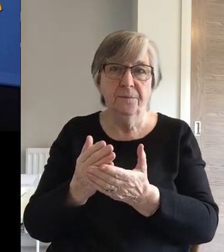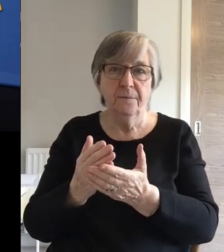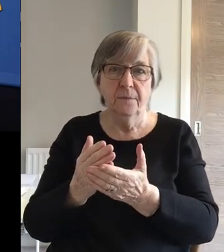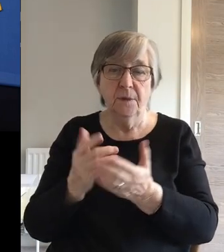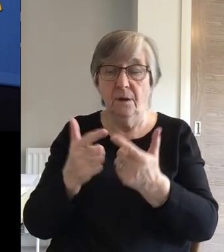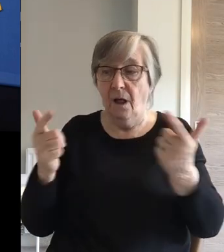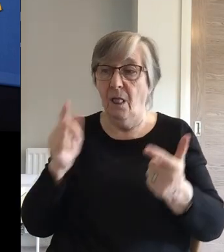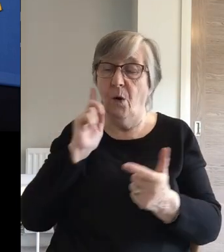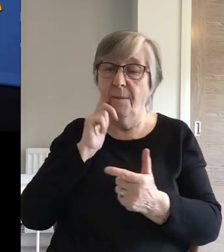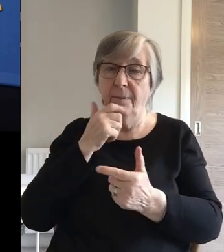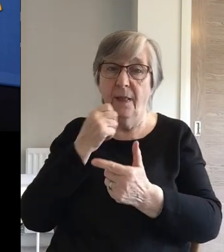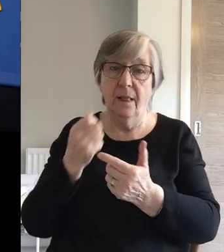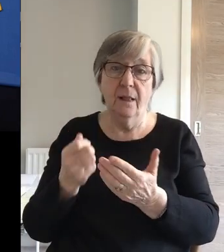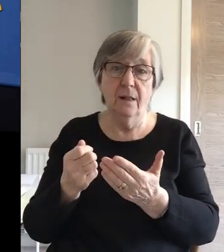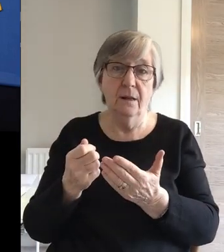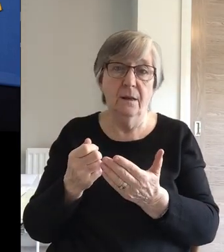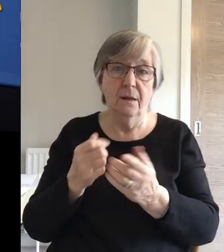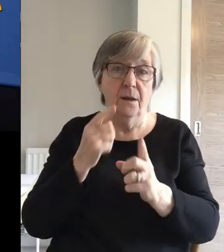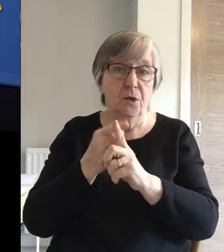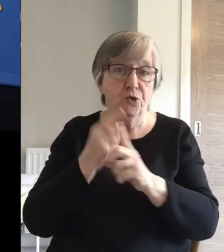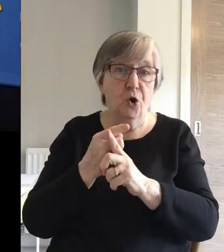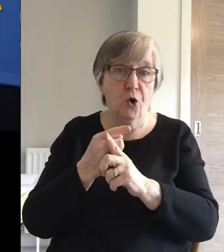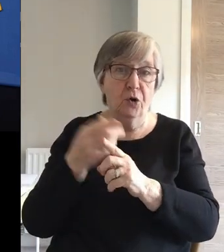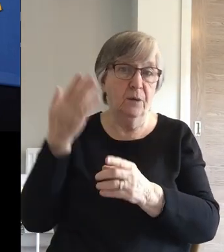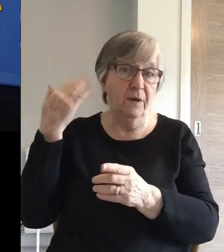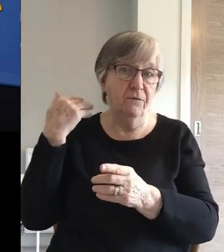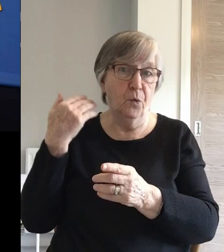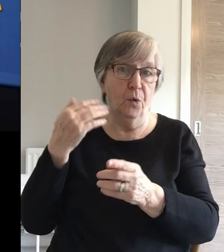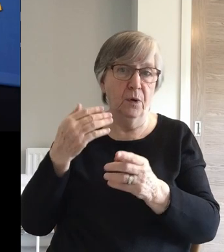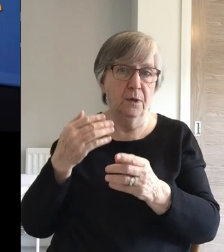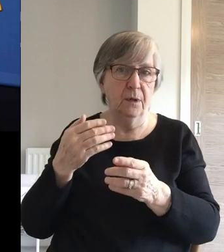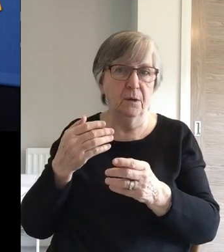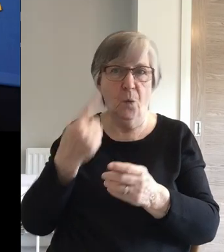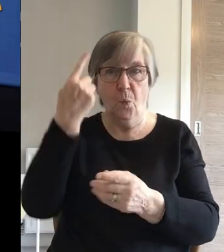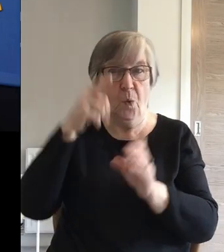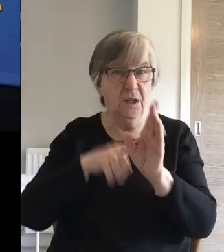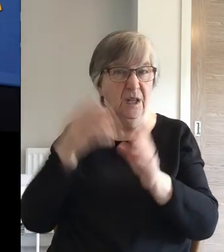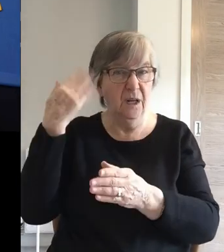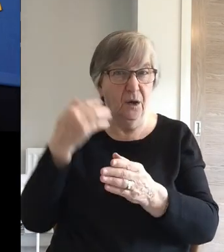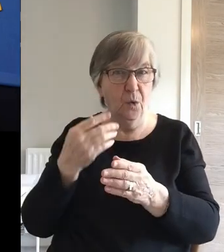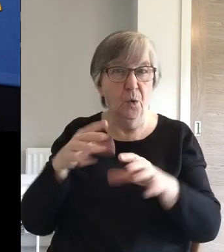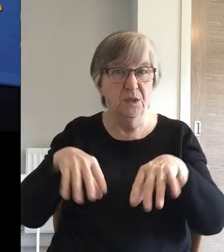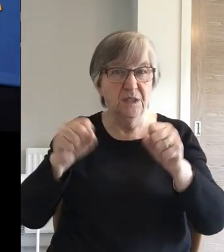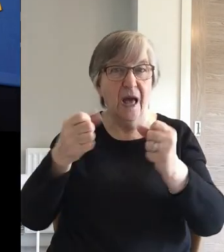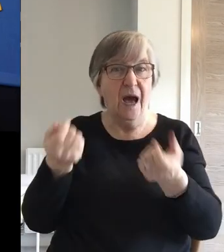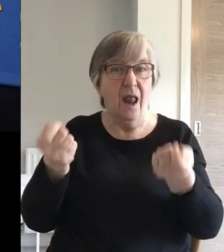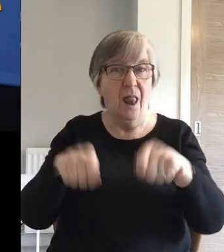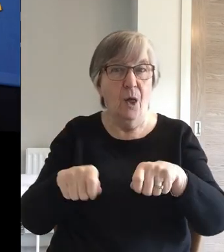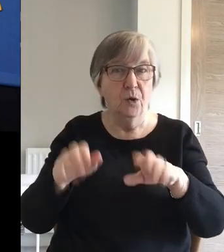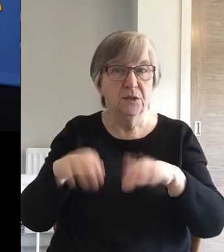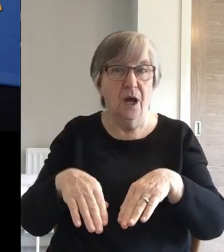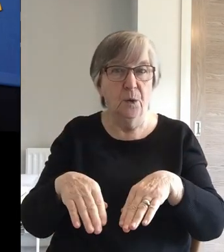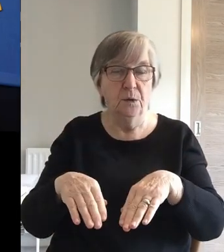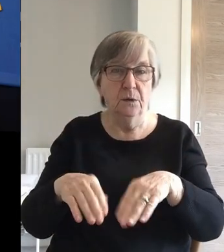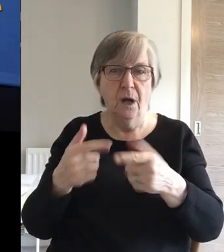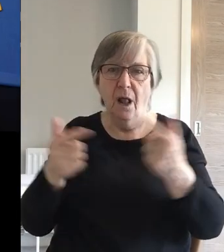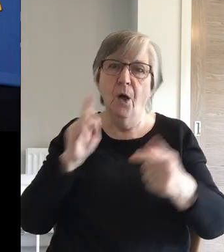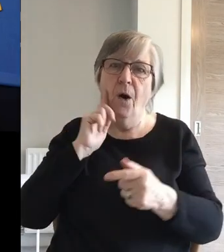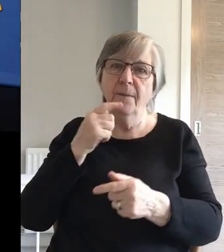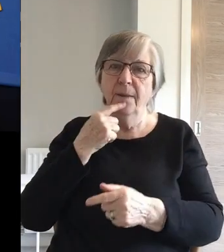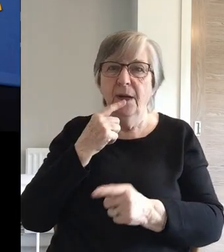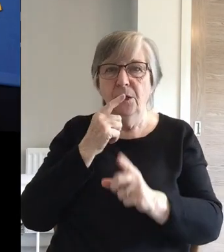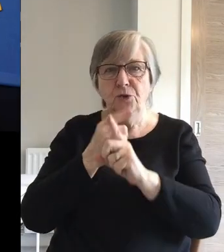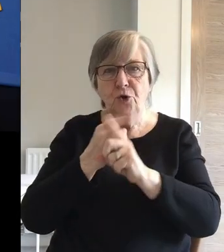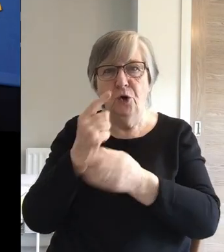Now, a lot of folk spoke at the beginning of lockdown, a year ago now. A lot of folk spoke about